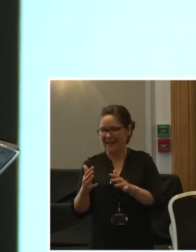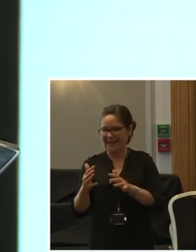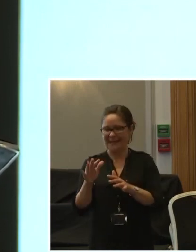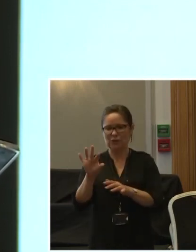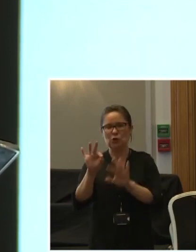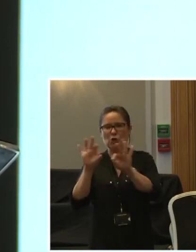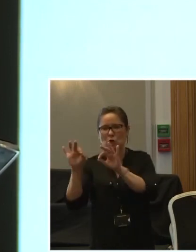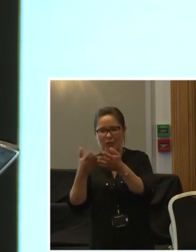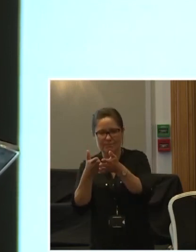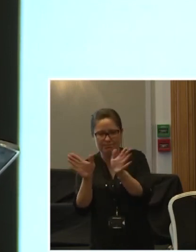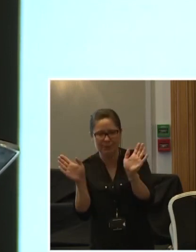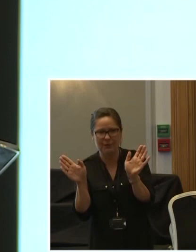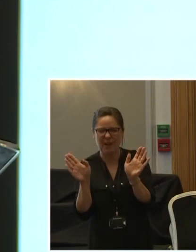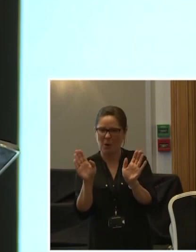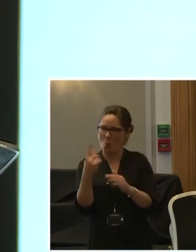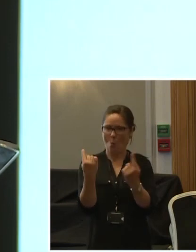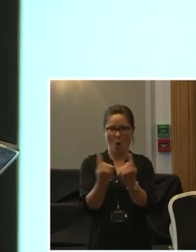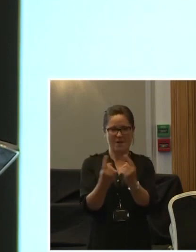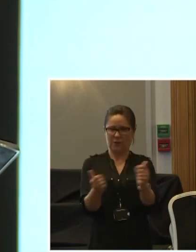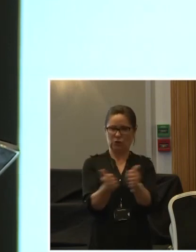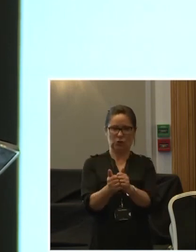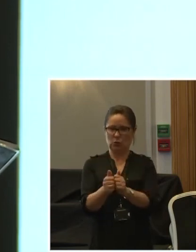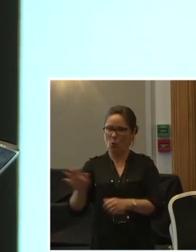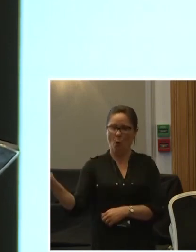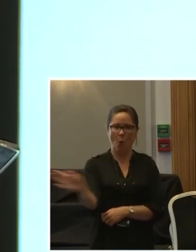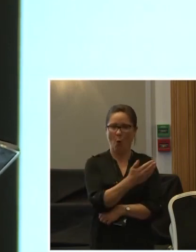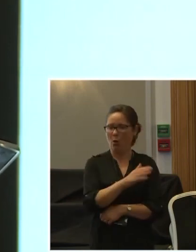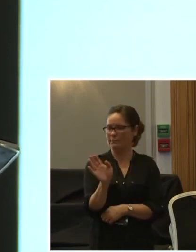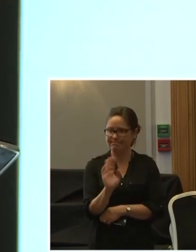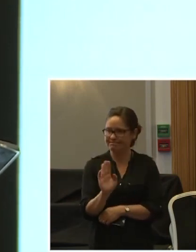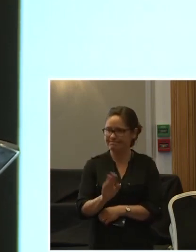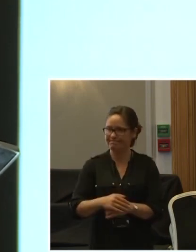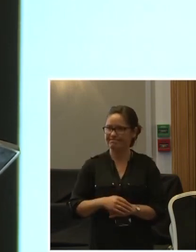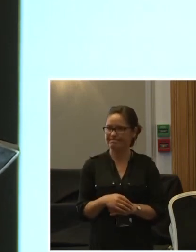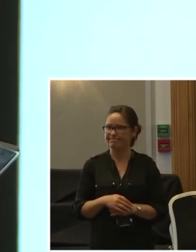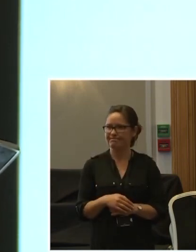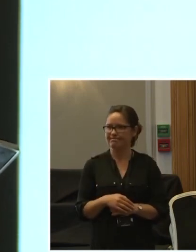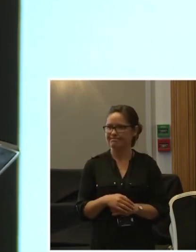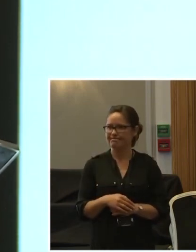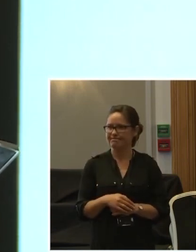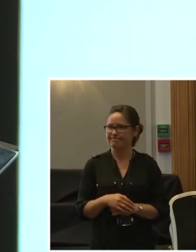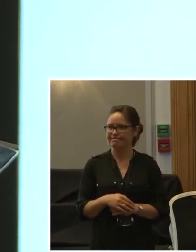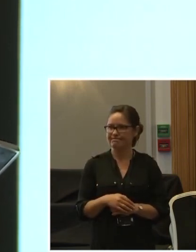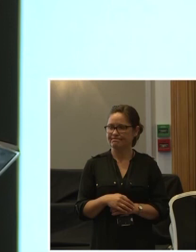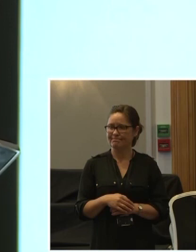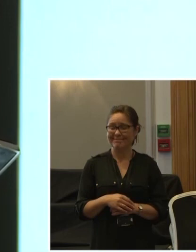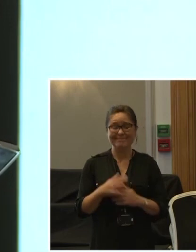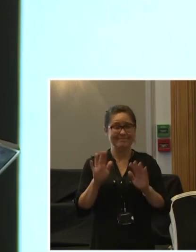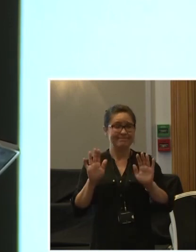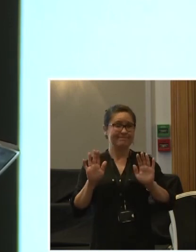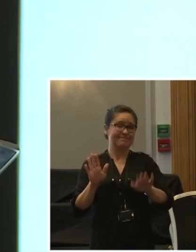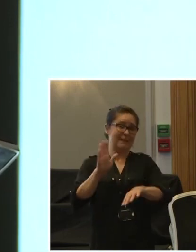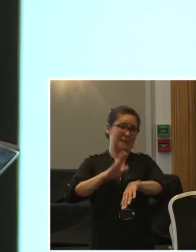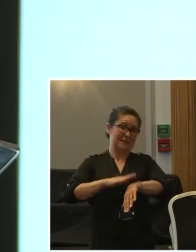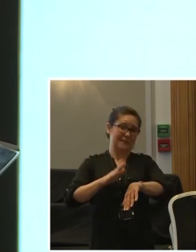choice, and it's not a one size fits all, but there is work going on with that. Thank you. Thank you. I think that's all we've got time for now. So I think we're going